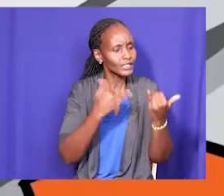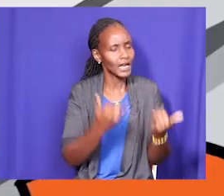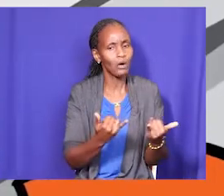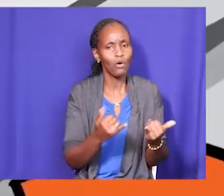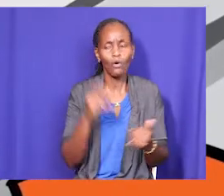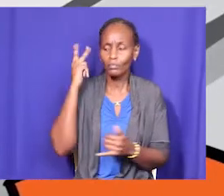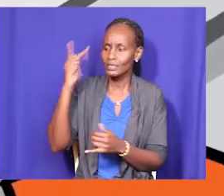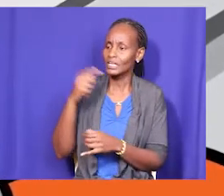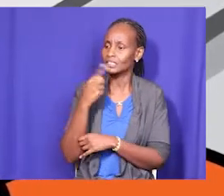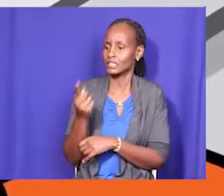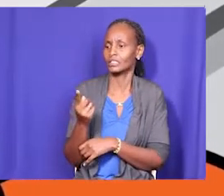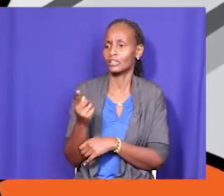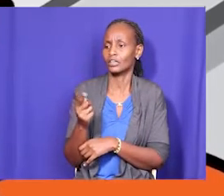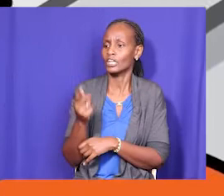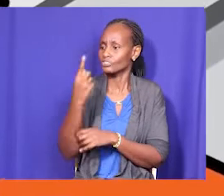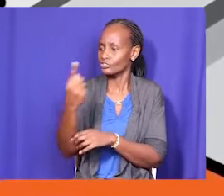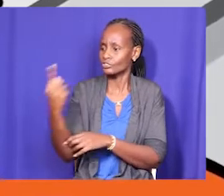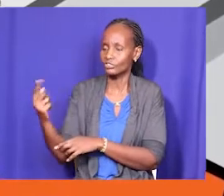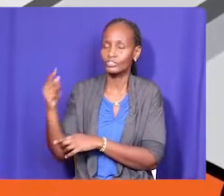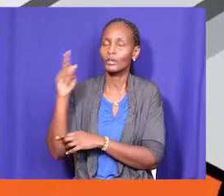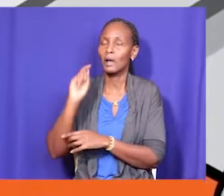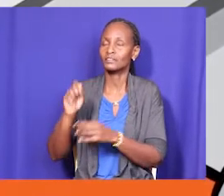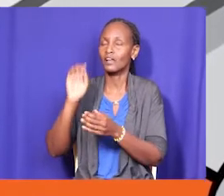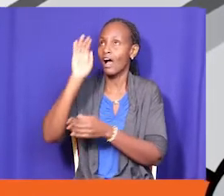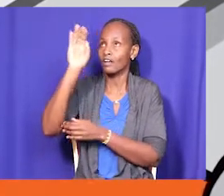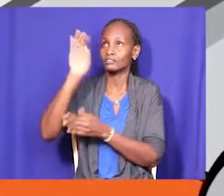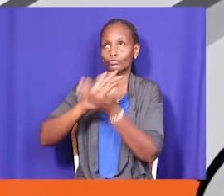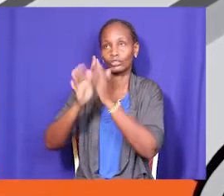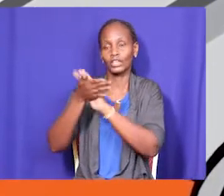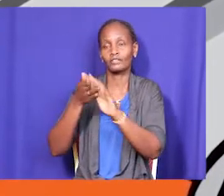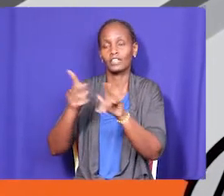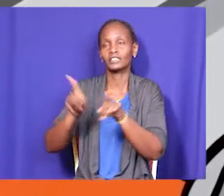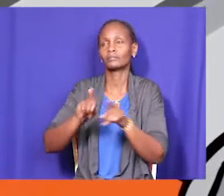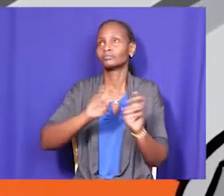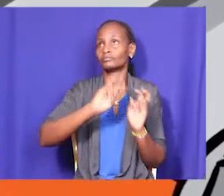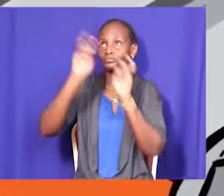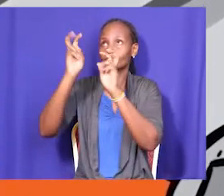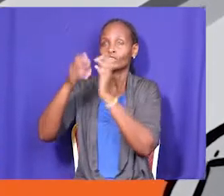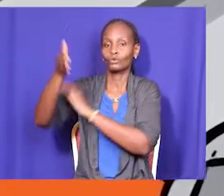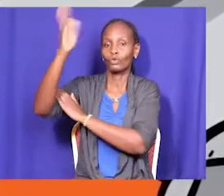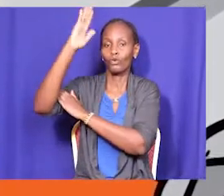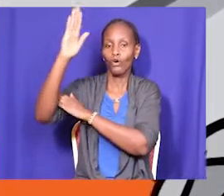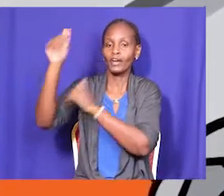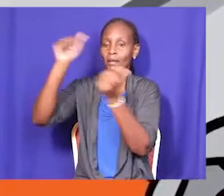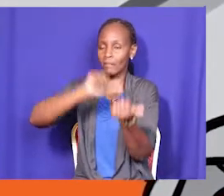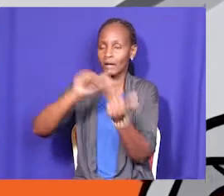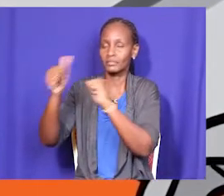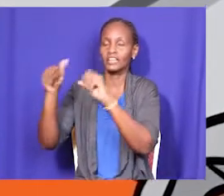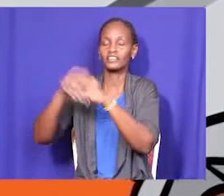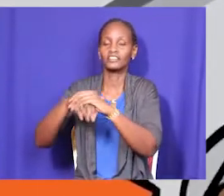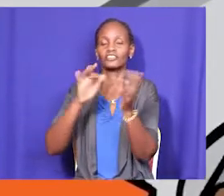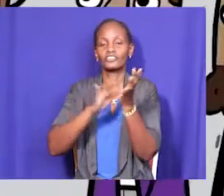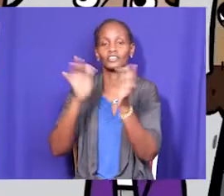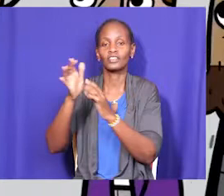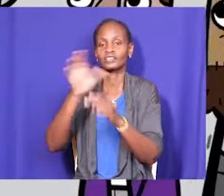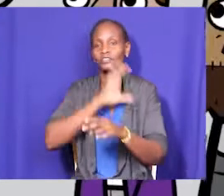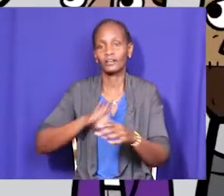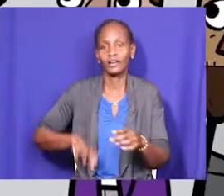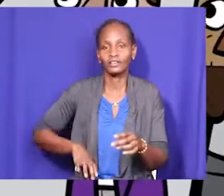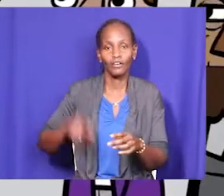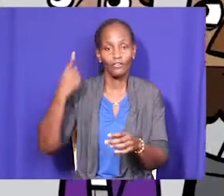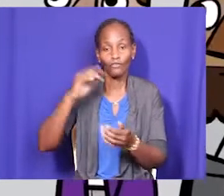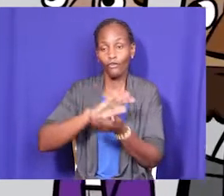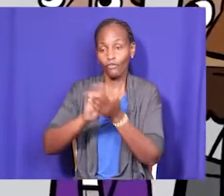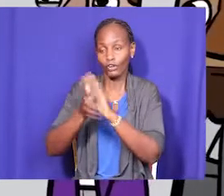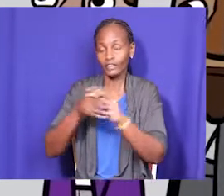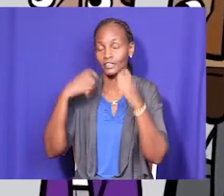Peter told them, "Each of you must repent of your sins and turn to God and be baptized in the name of Jesus Christ for the